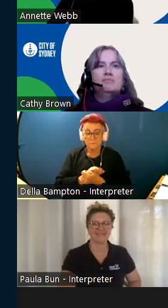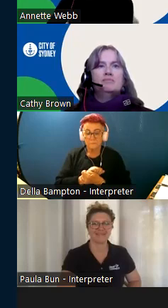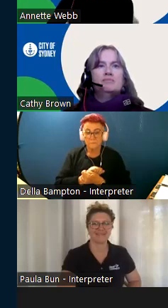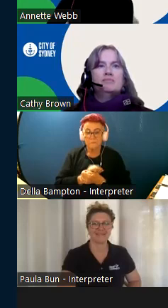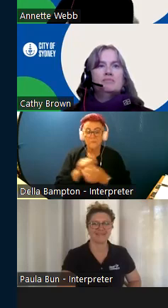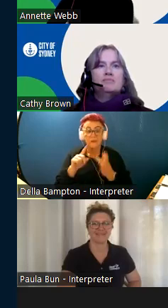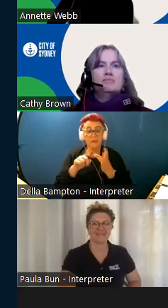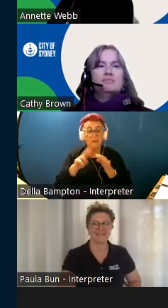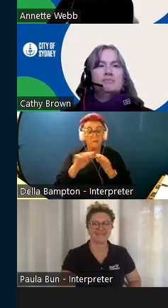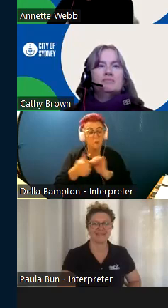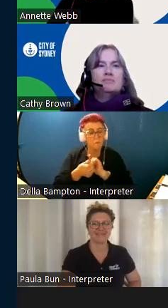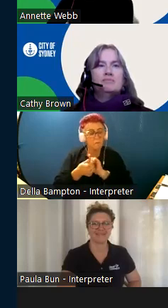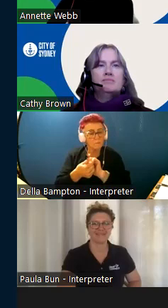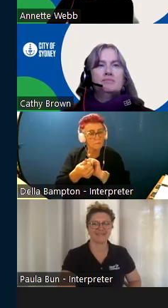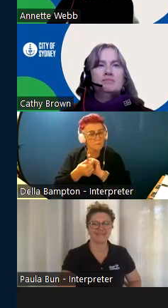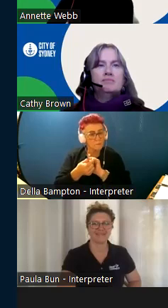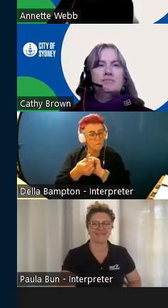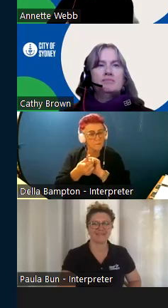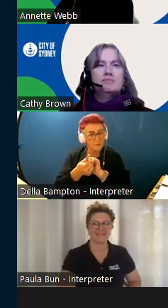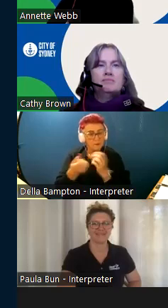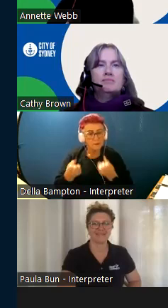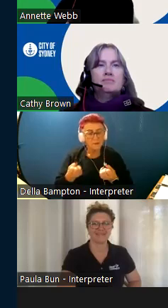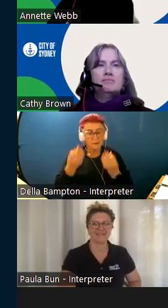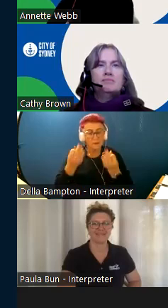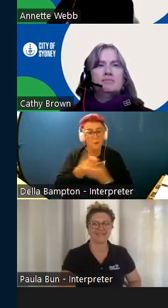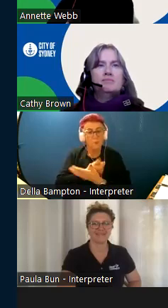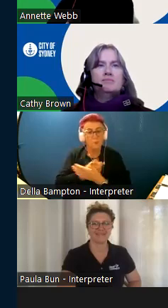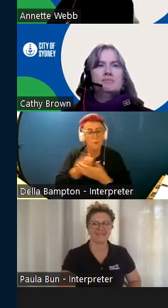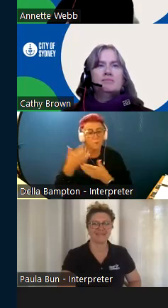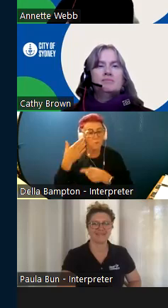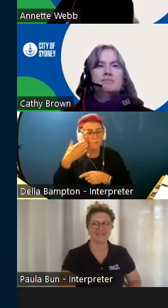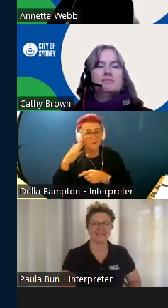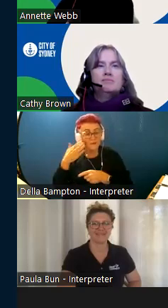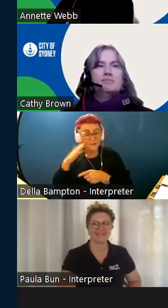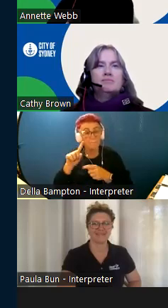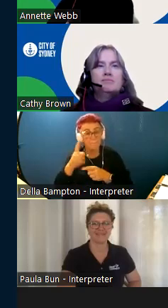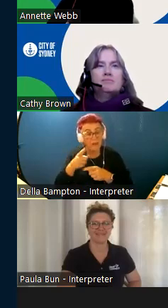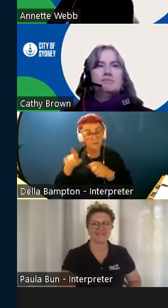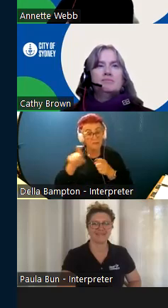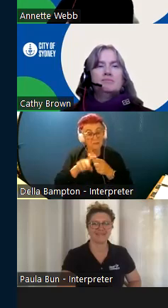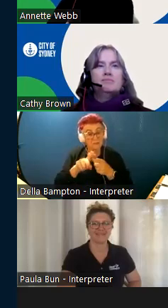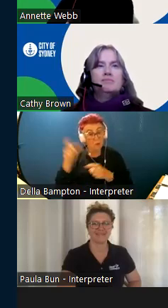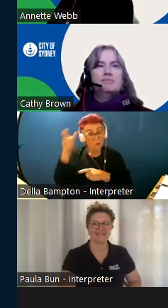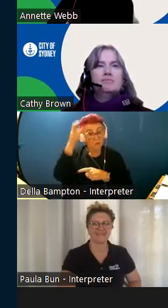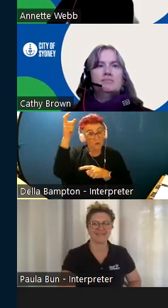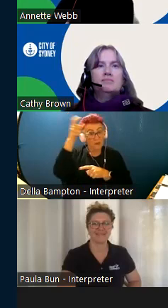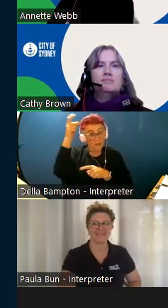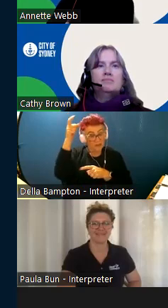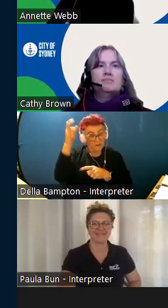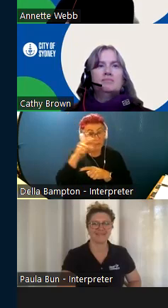If your partner doesn't have permanent residency yet but is a creative, do you still count as a creative partnership?